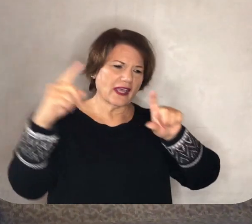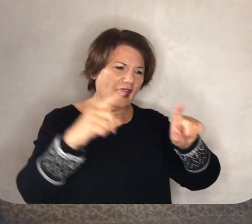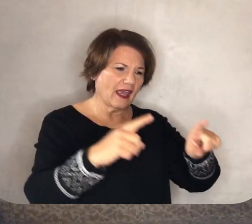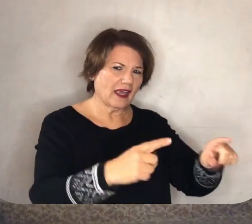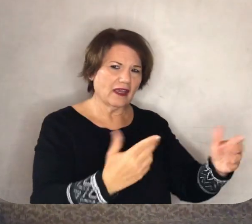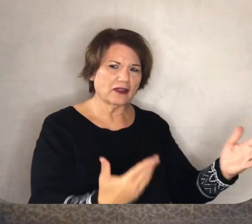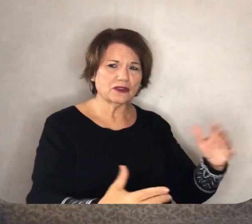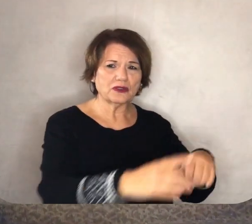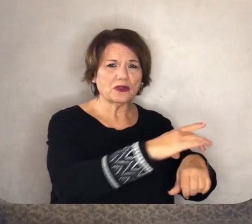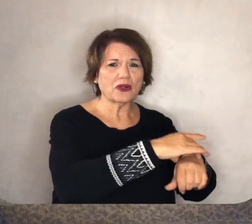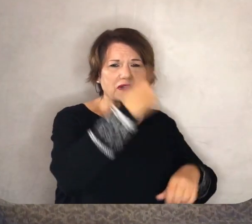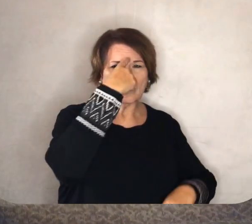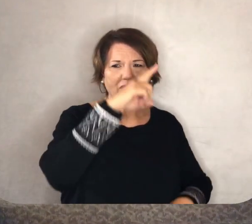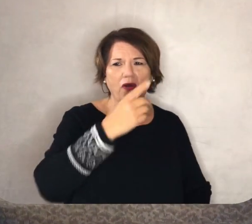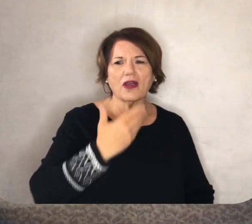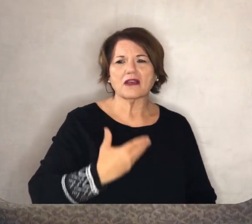earth for me.